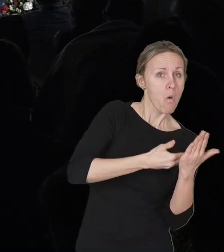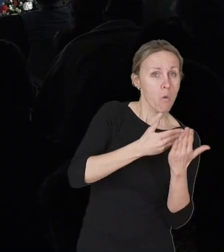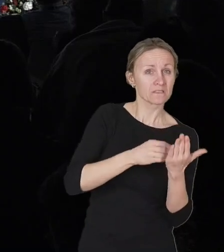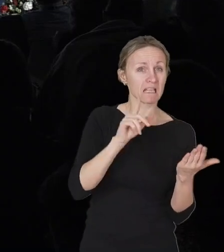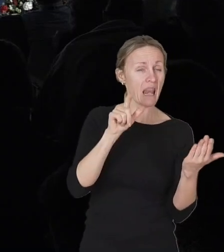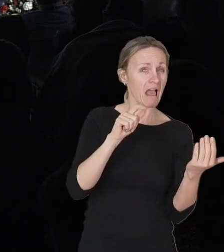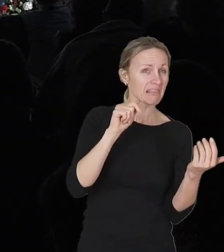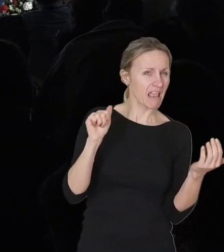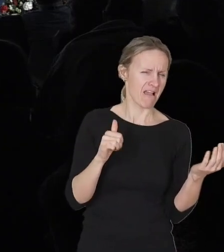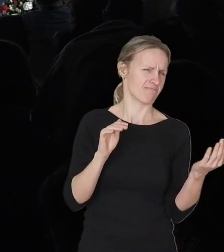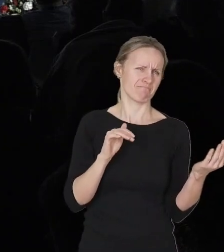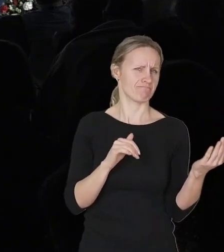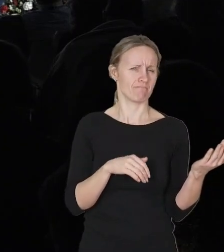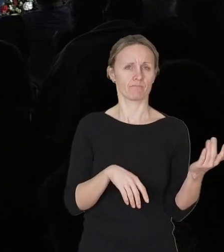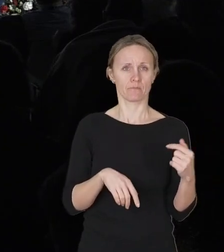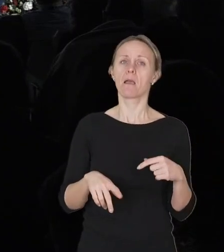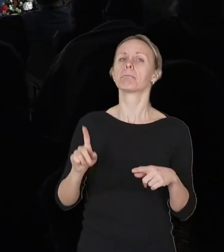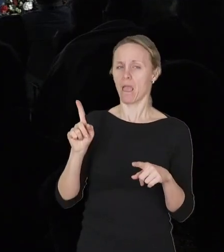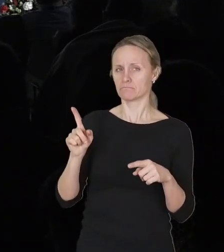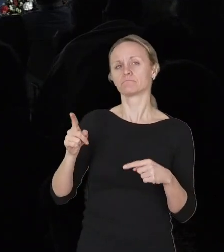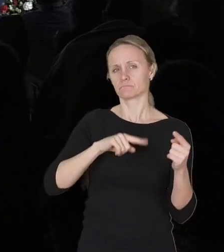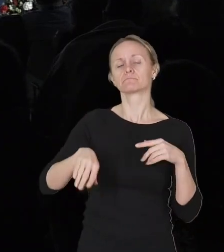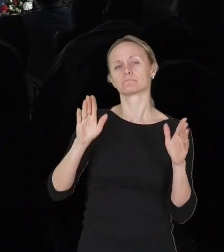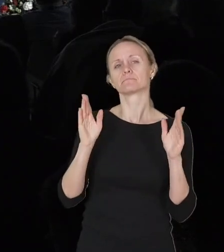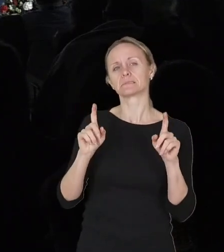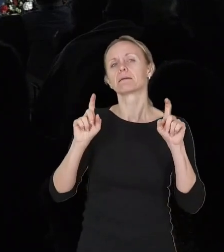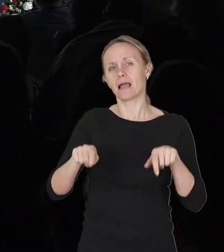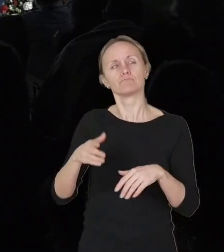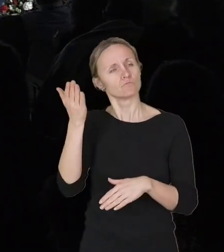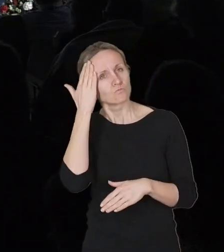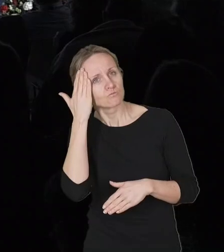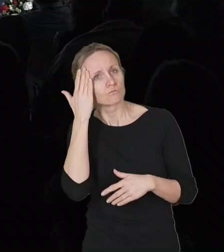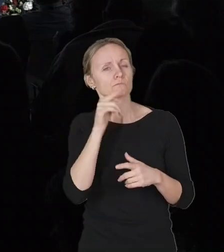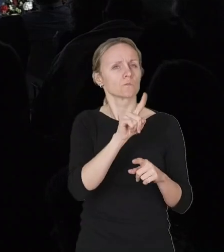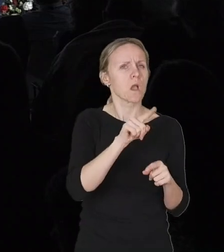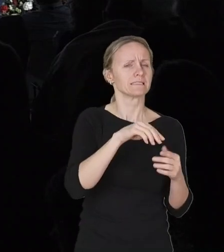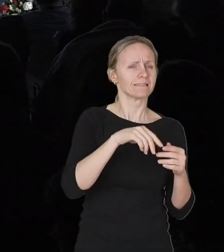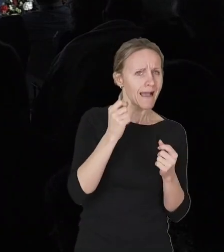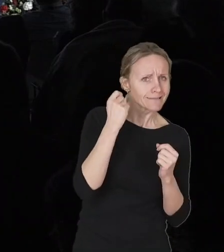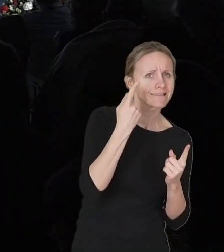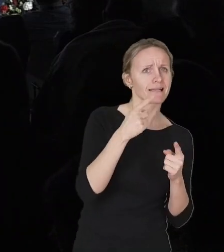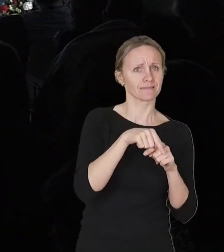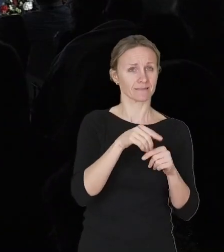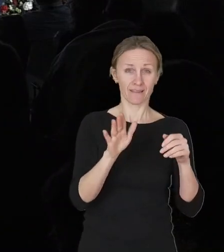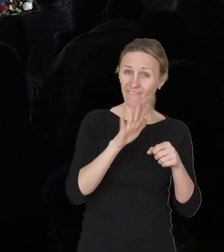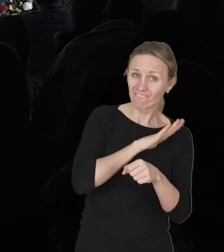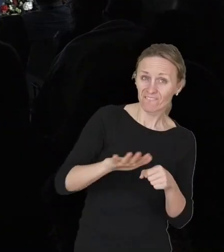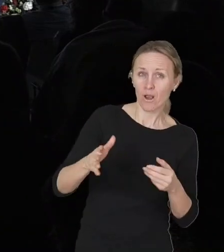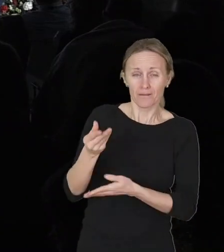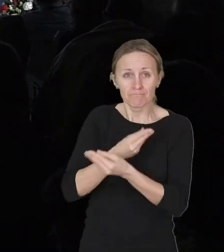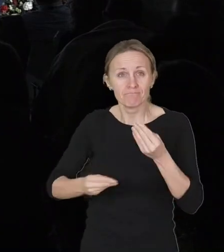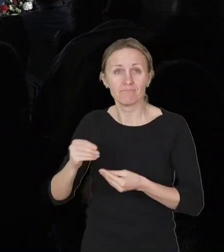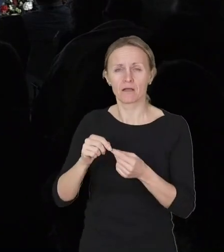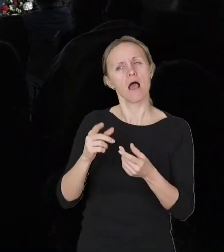many areas, but there are lots of areas, including mainly the services, which are very, very far.